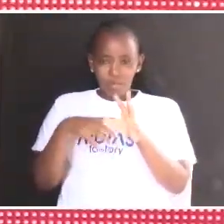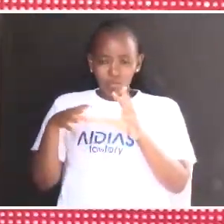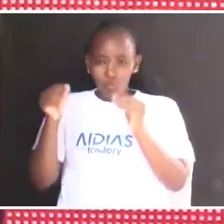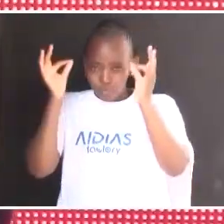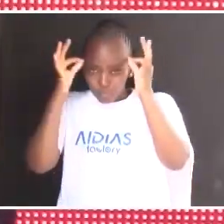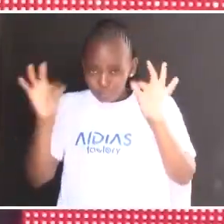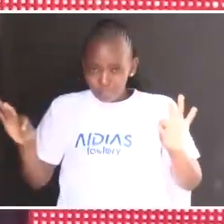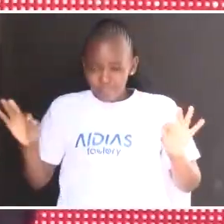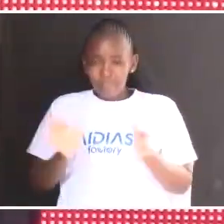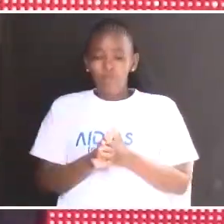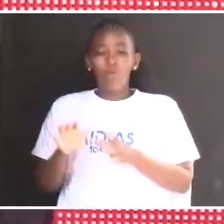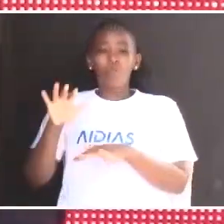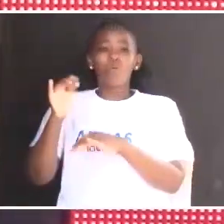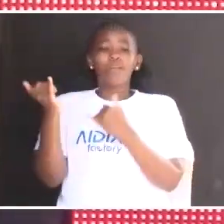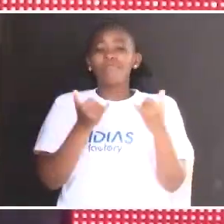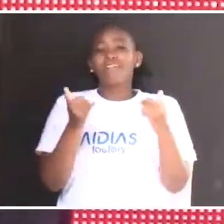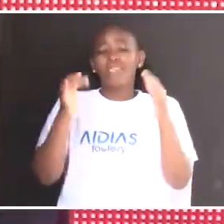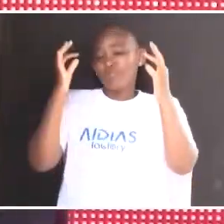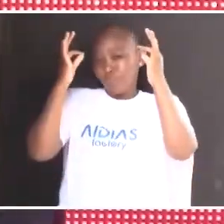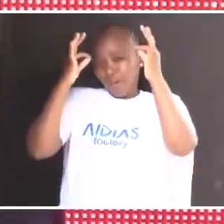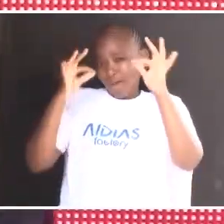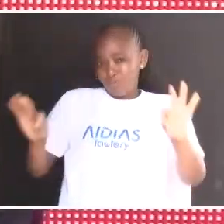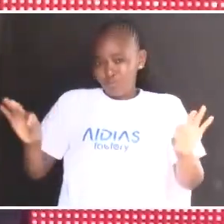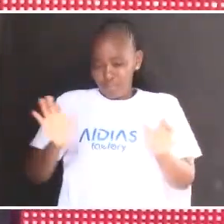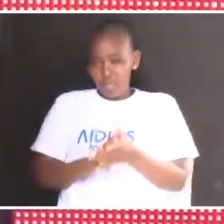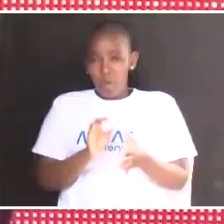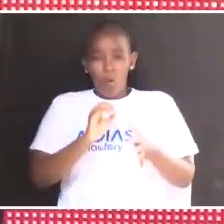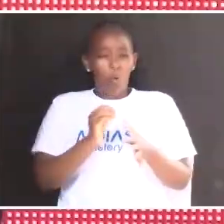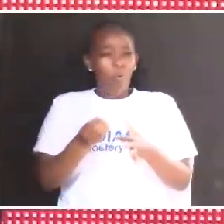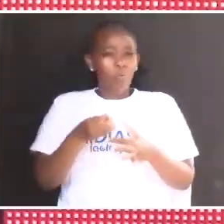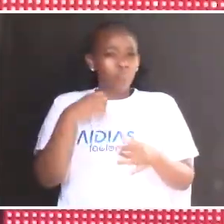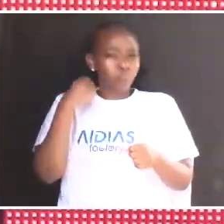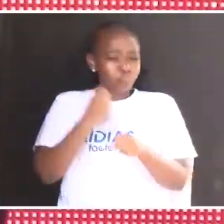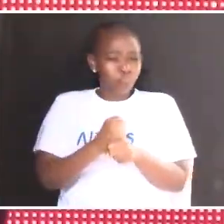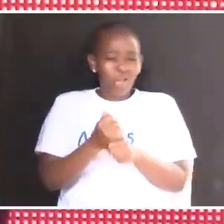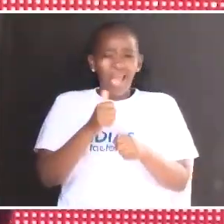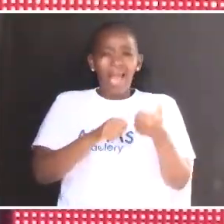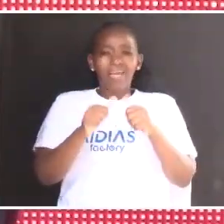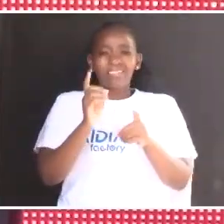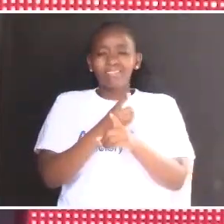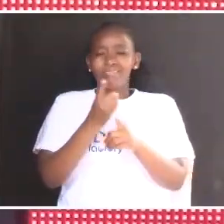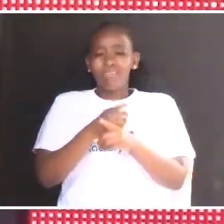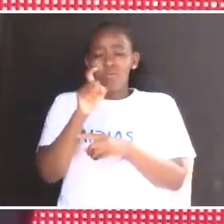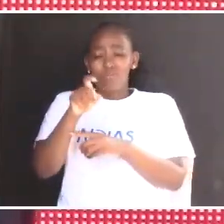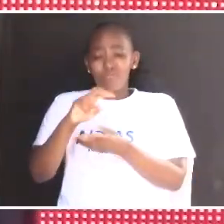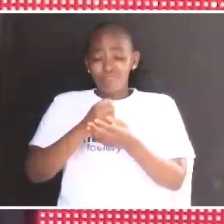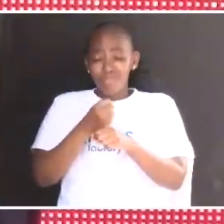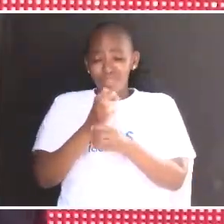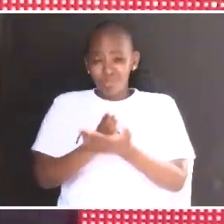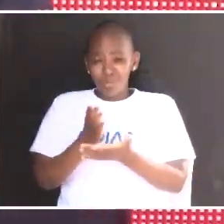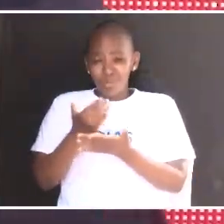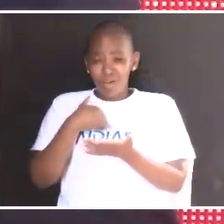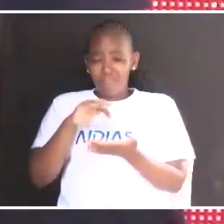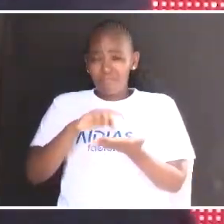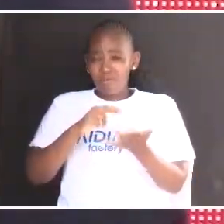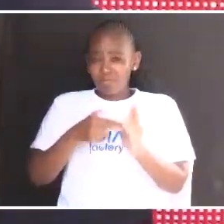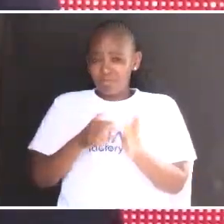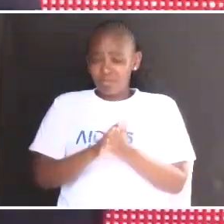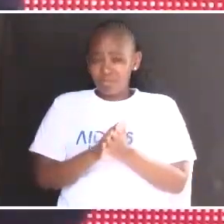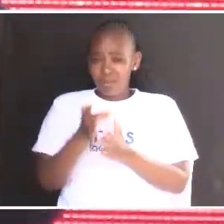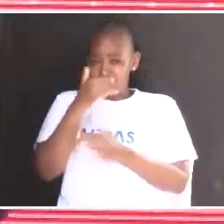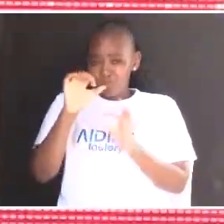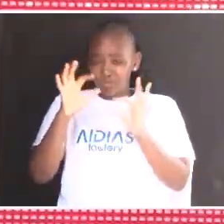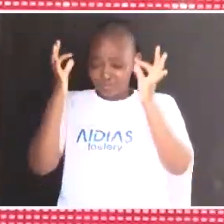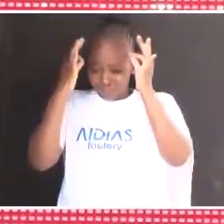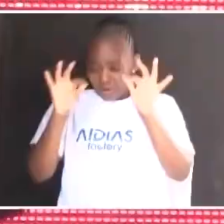harusi, unaitwa kwa harusi upige picha, ama you sing, ama you do something else, ensure kuna contract. Indicate, because utaweza itwa kwa harusi